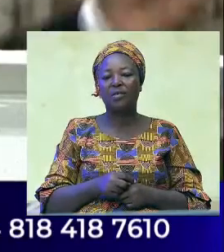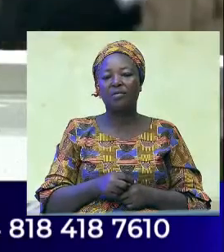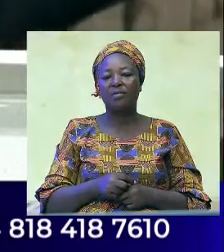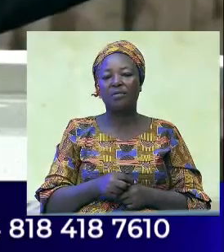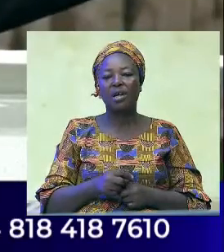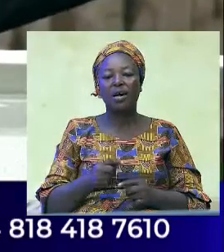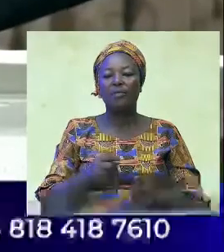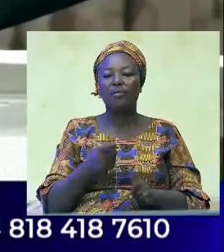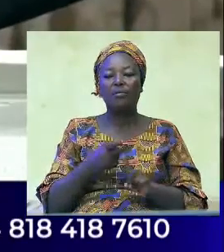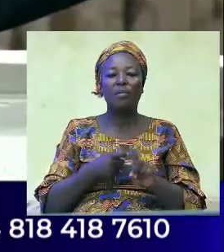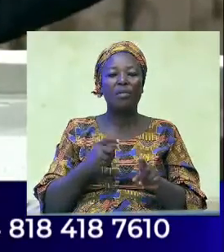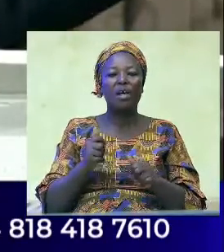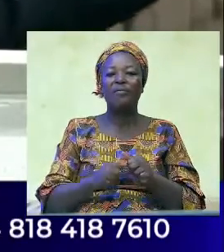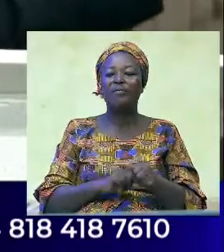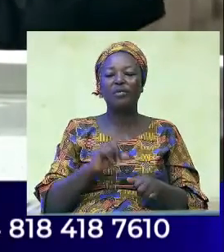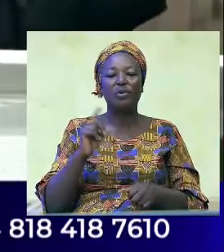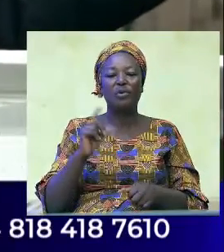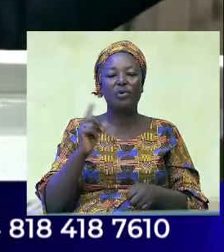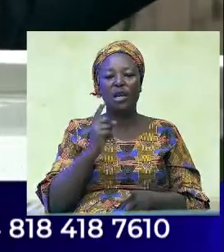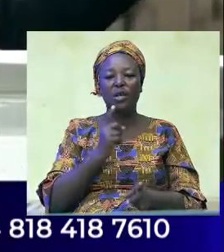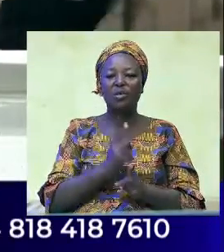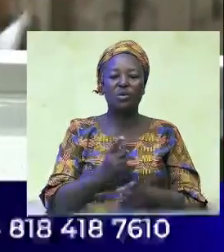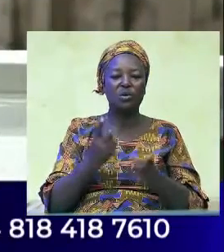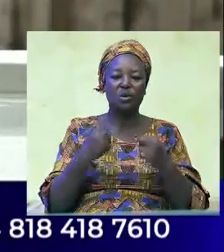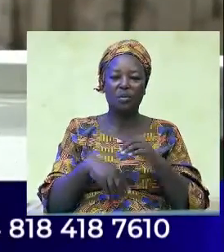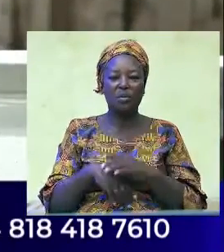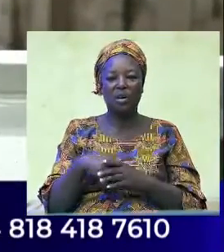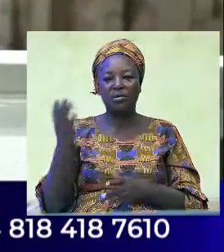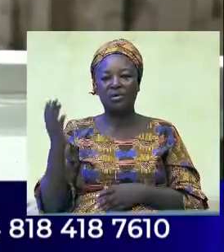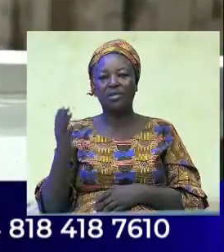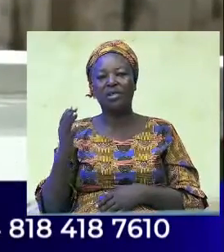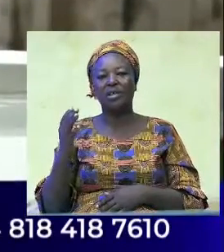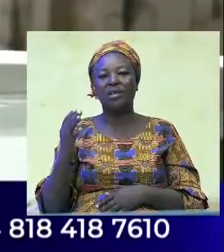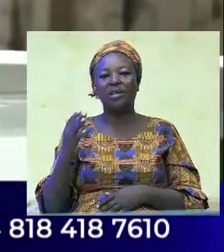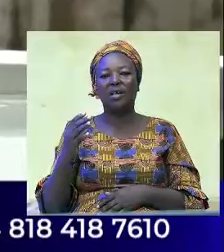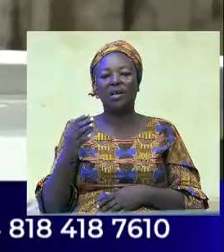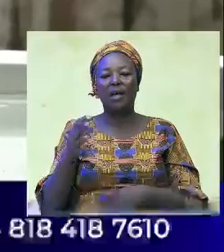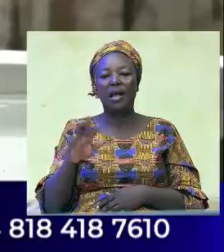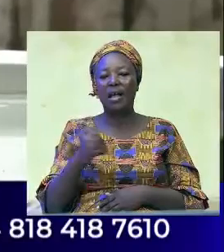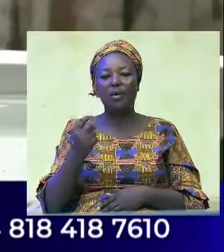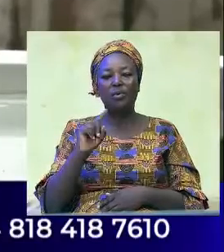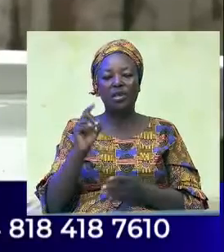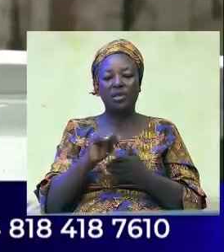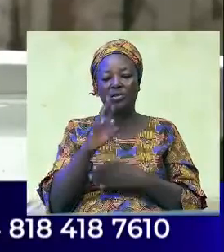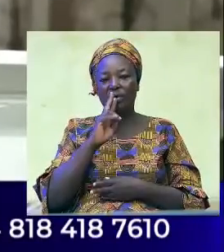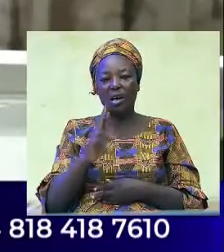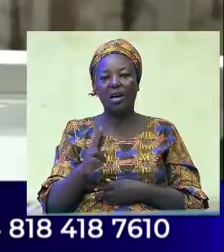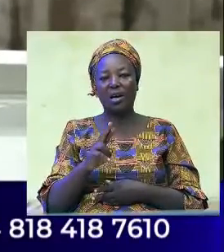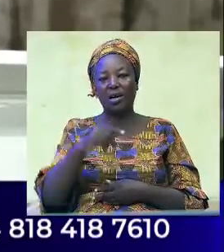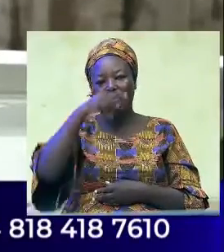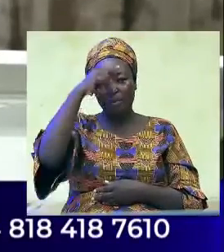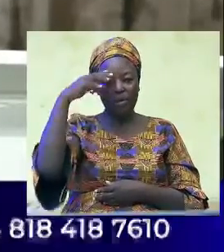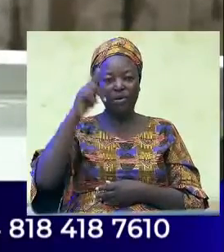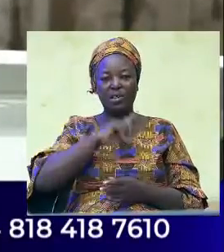Keep coming from all 7, from all 6, from all 5, all